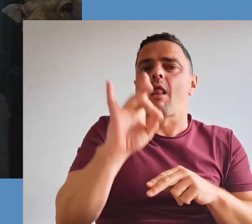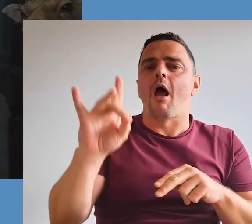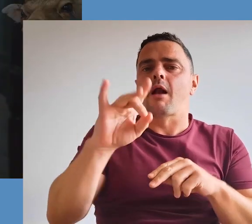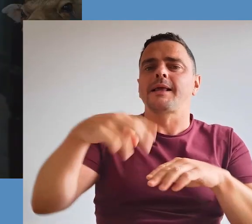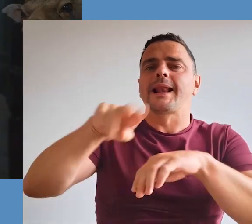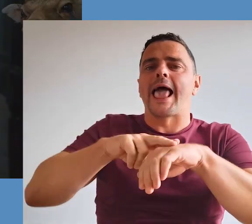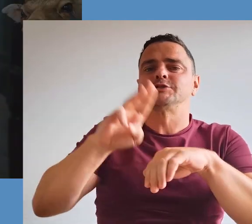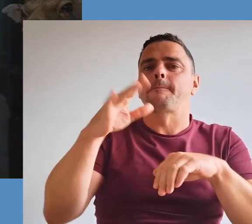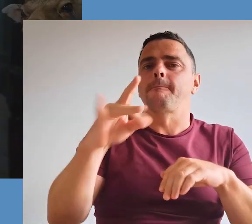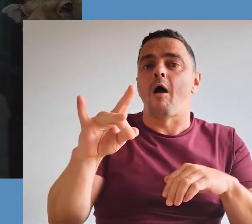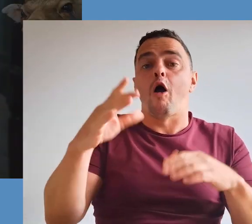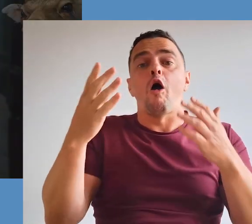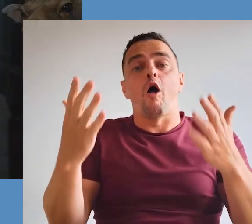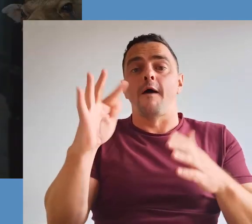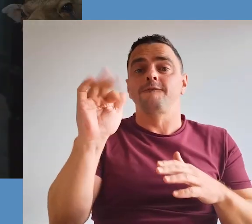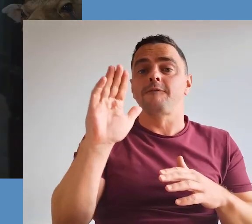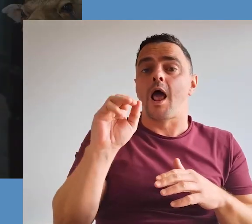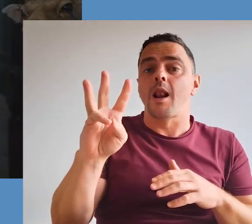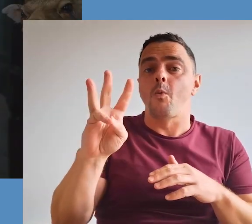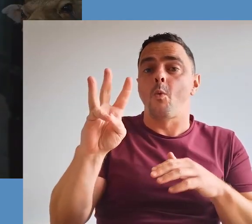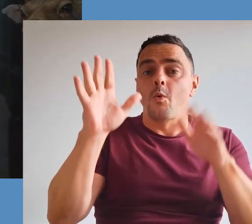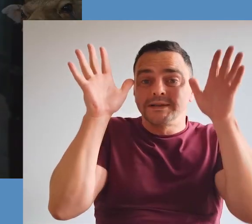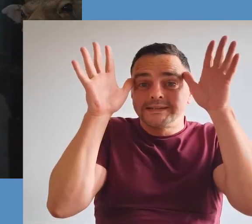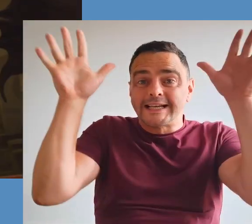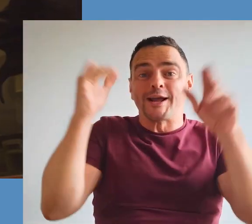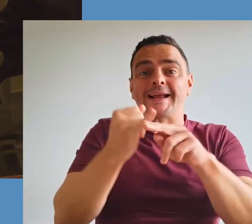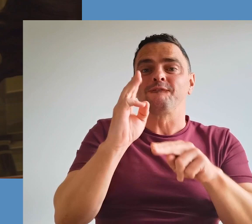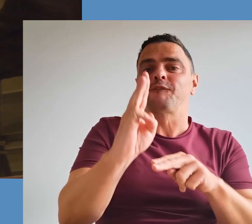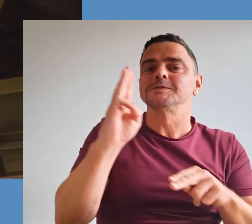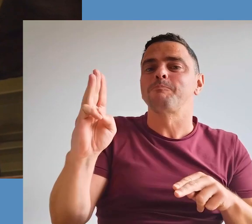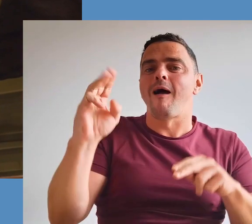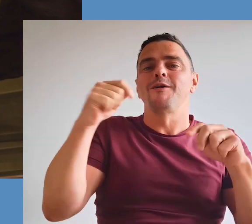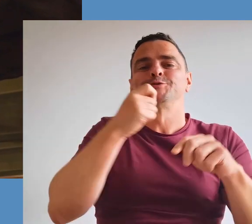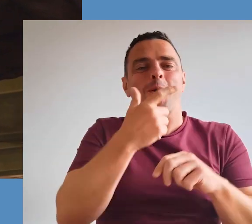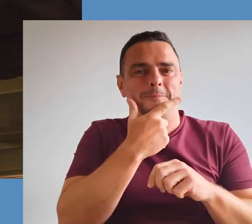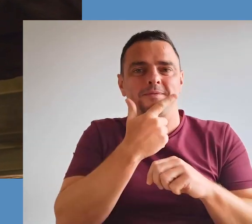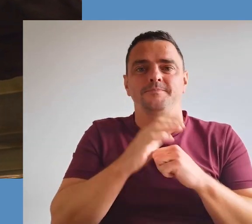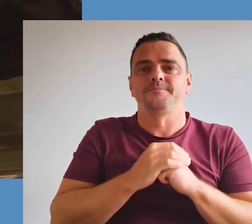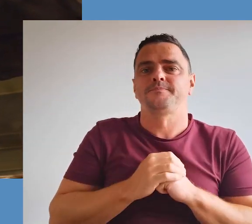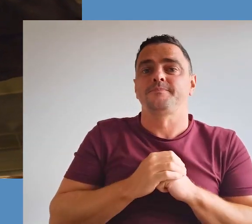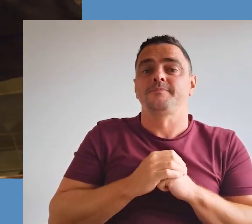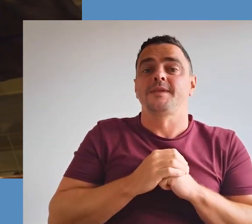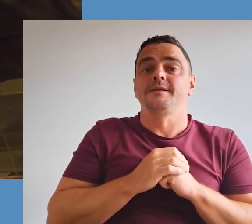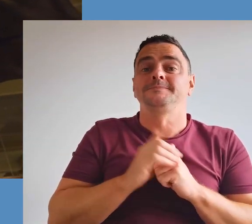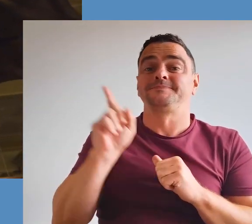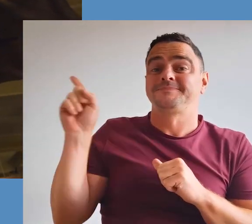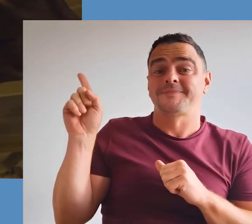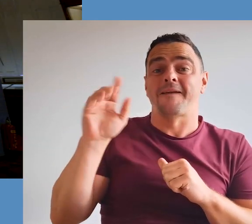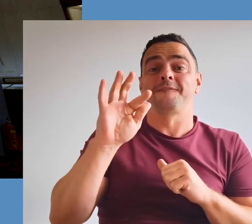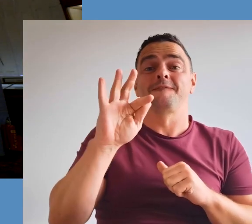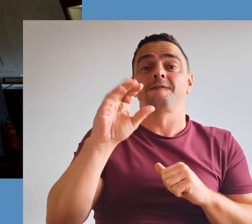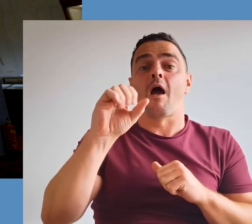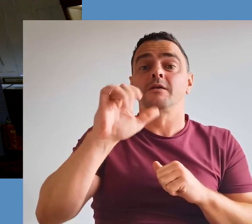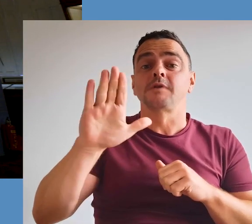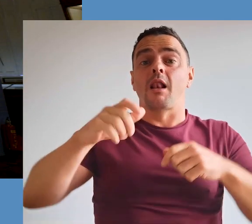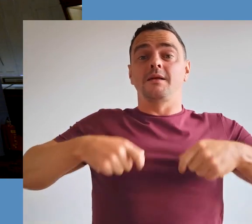Kerry, or the fallow deer in the Phoenix Park in Dublin. These are the fossil skeletons of another type